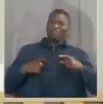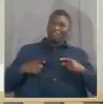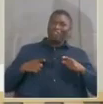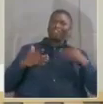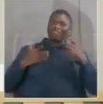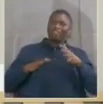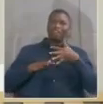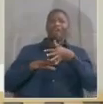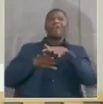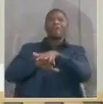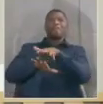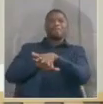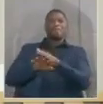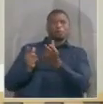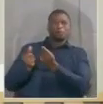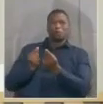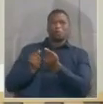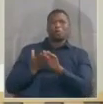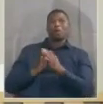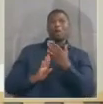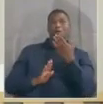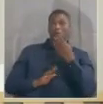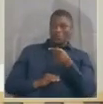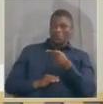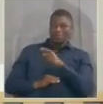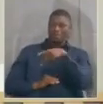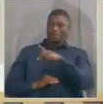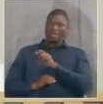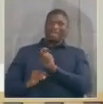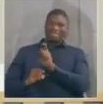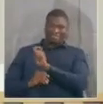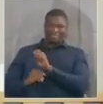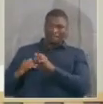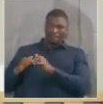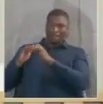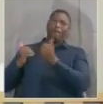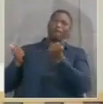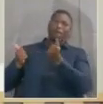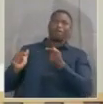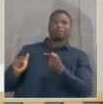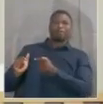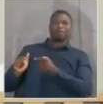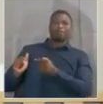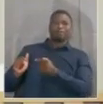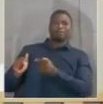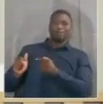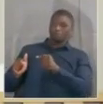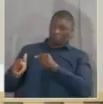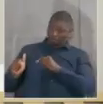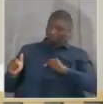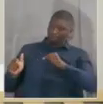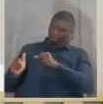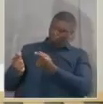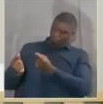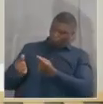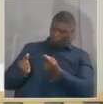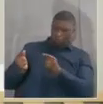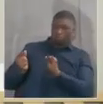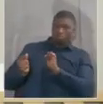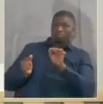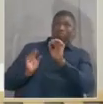political killings task team, which was already in place. So those findings are contained in our